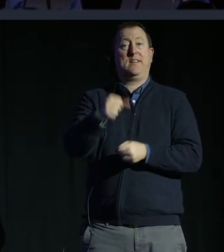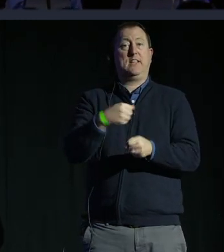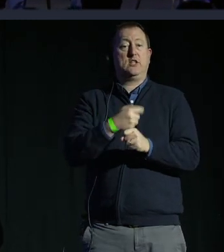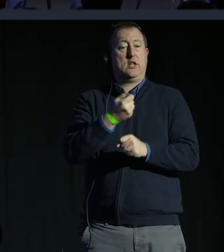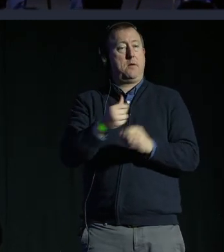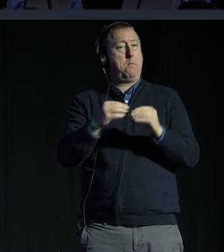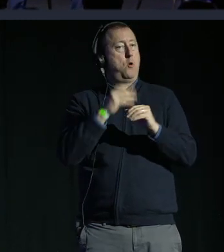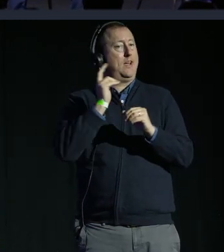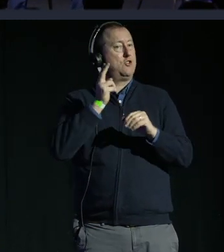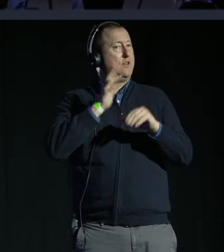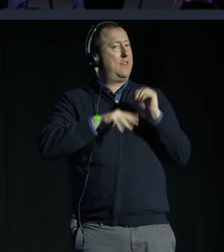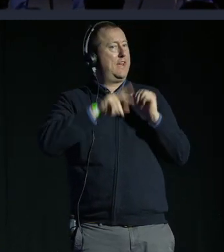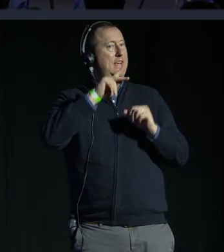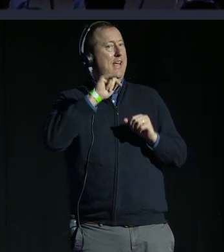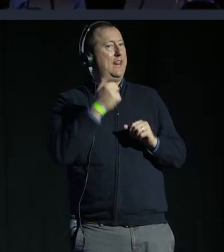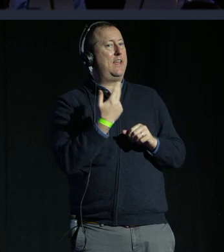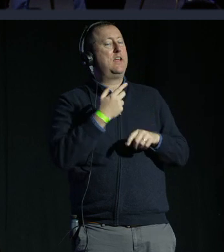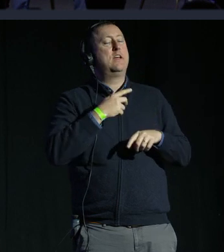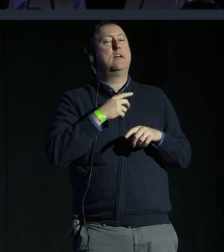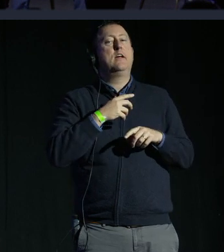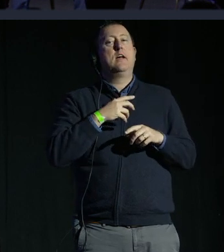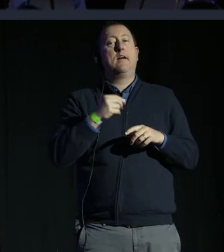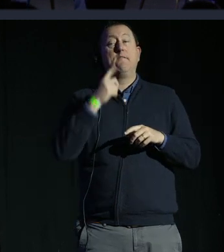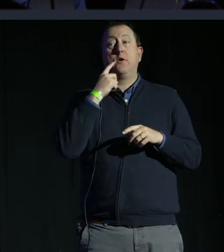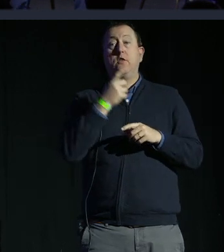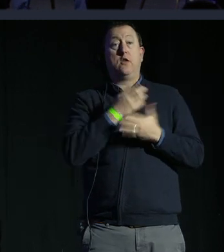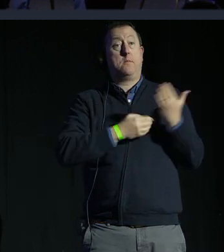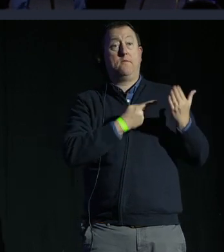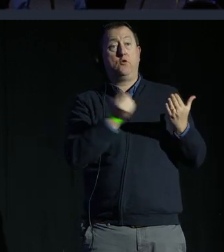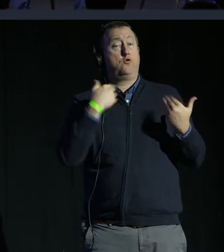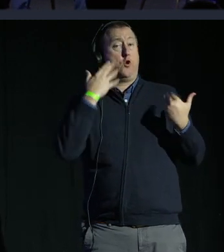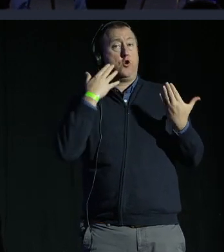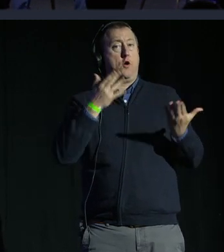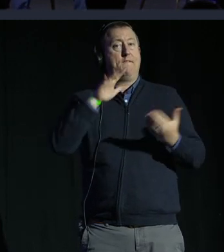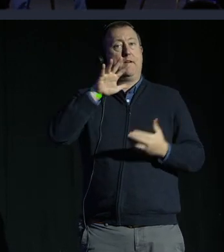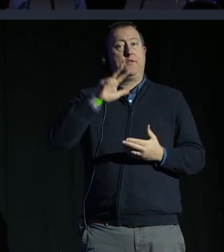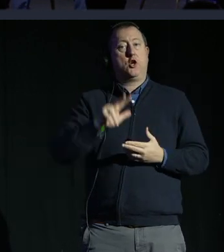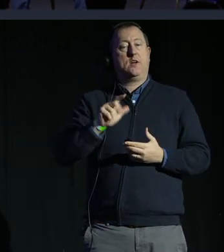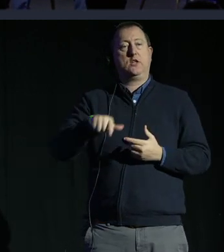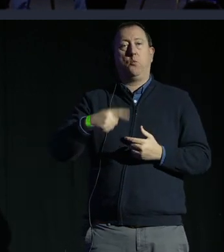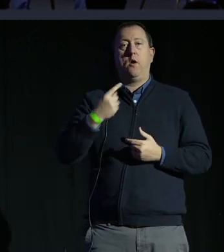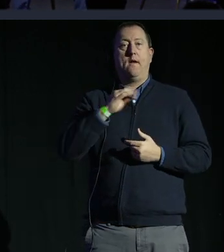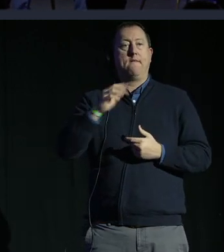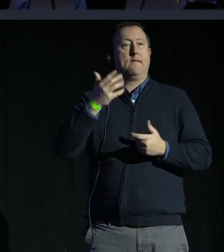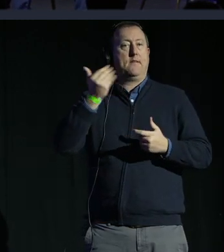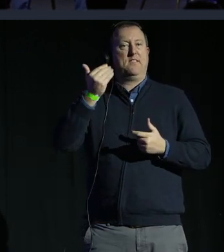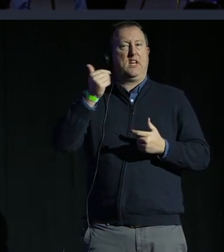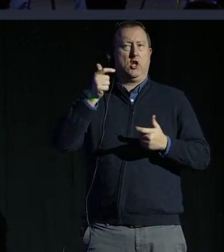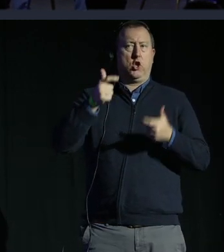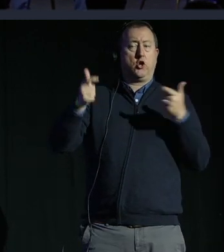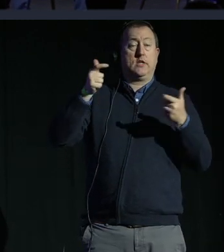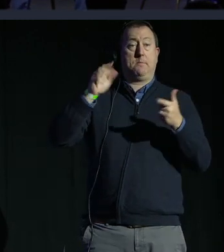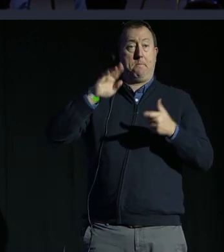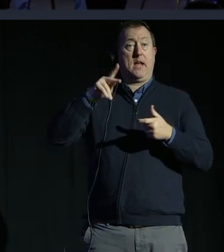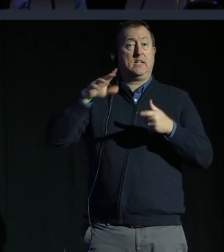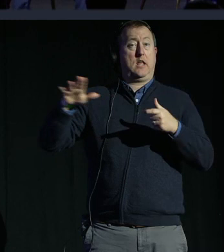history than Kaylee at the bank. And for those that don't know, Fifth Third, it's one of the 15 largest or so banks in the